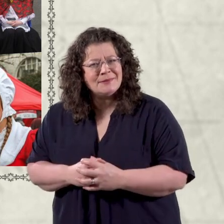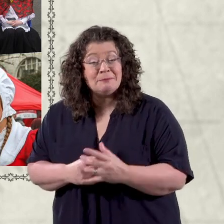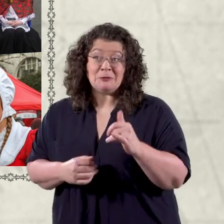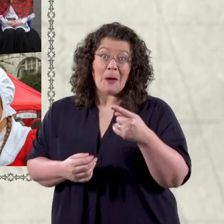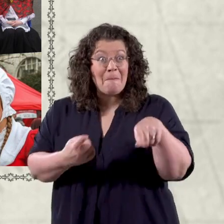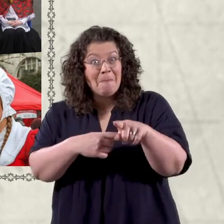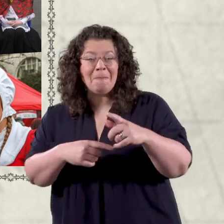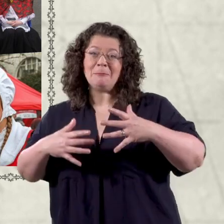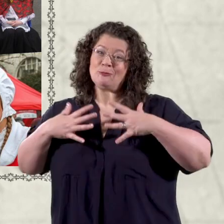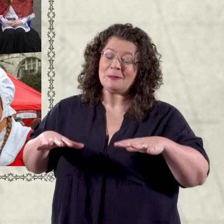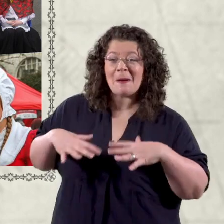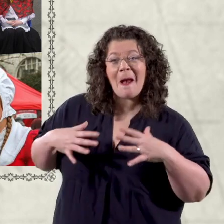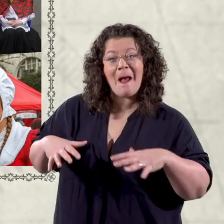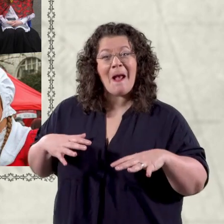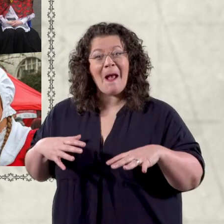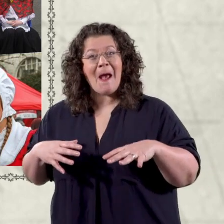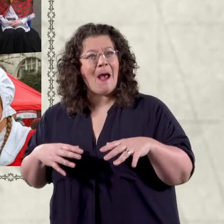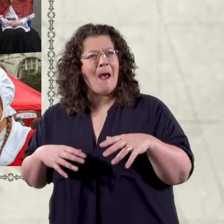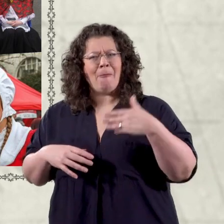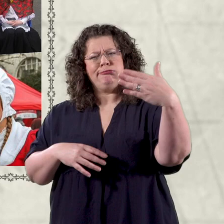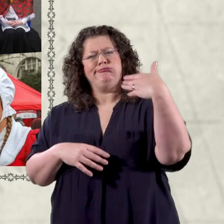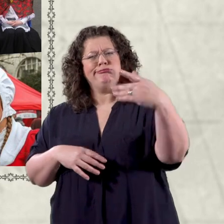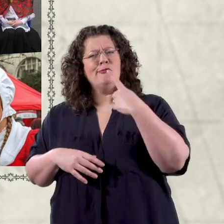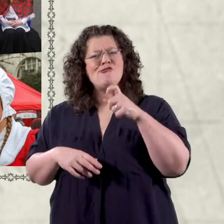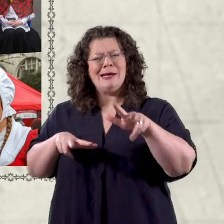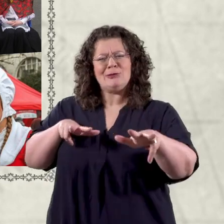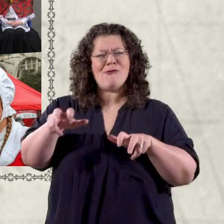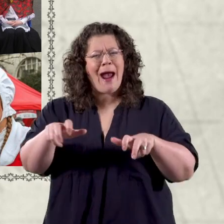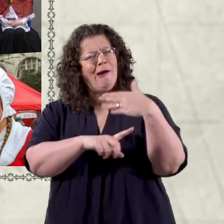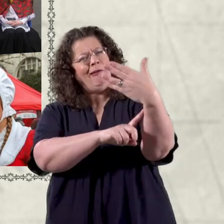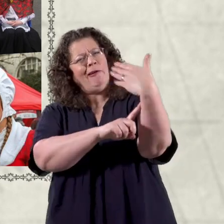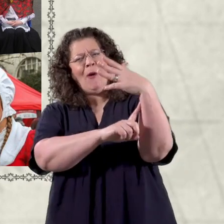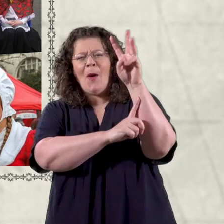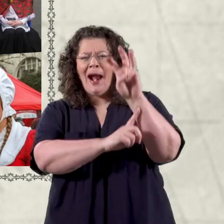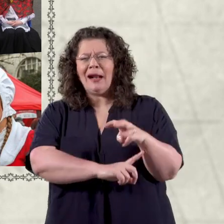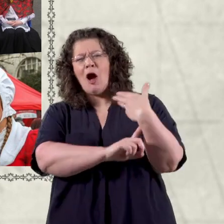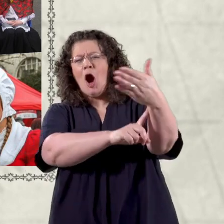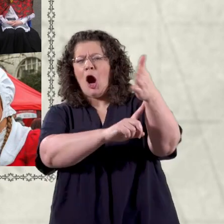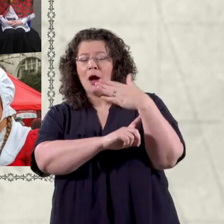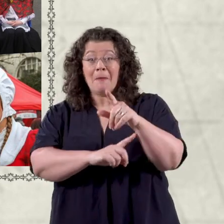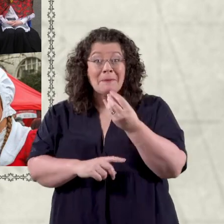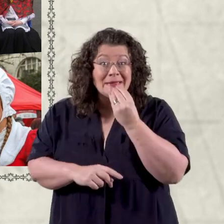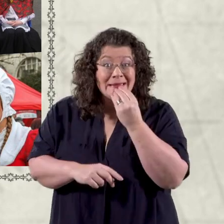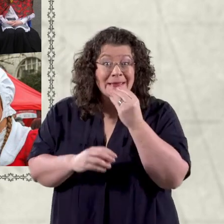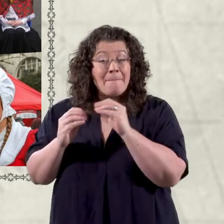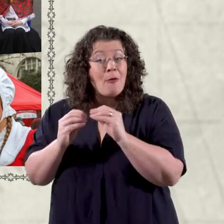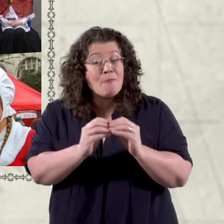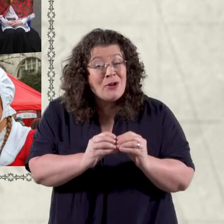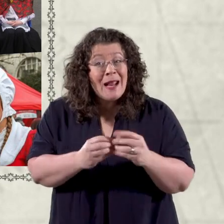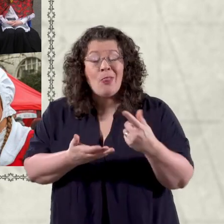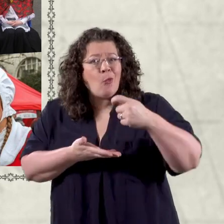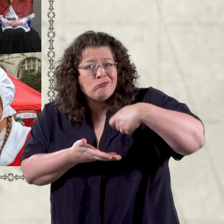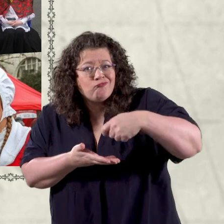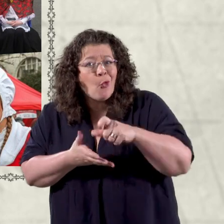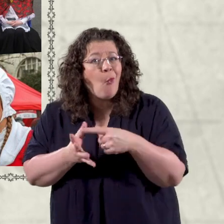Some of you might dress up, wave your dry goch, the flag of Wales. Oh, some of you might eat bara brith and